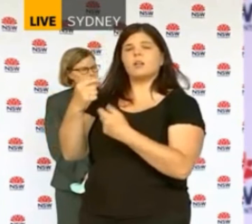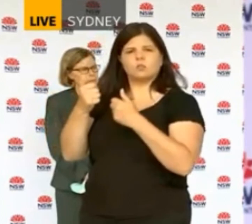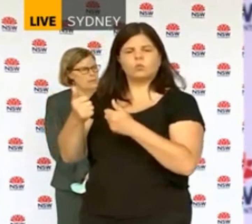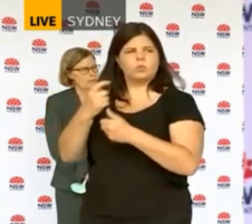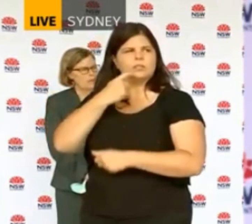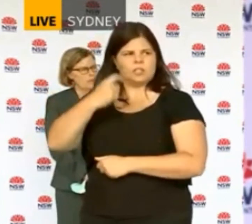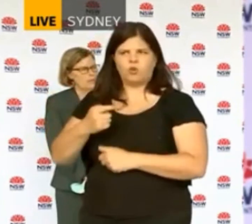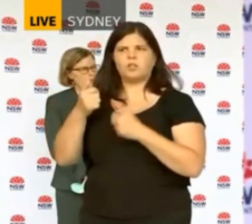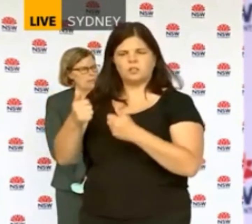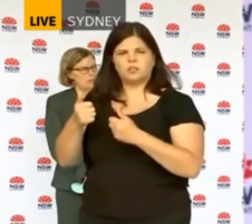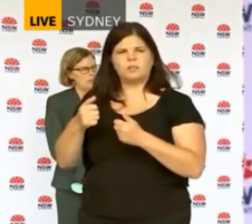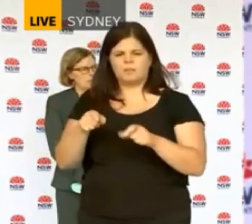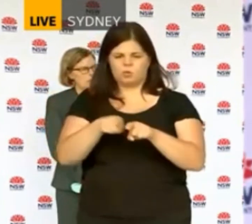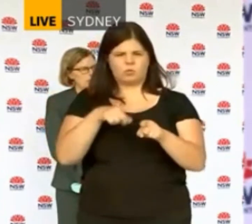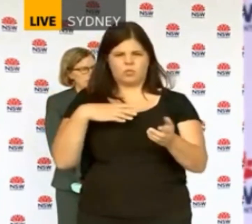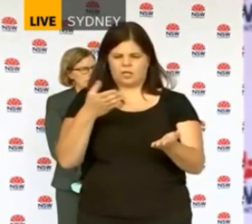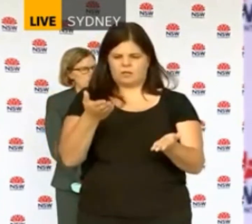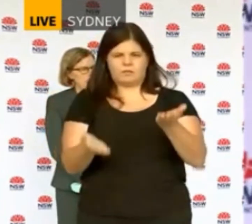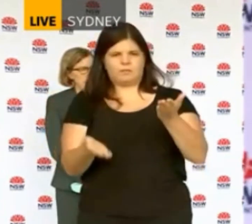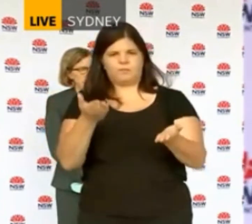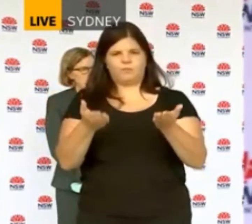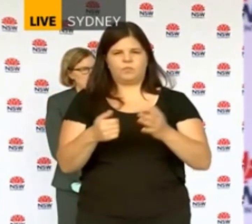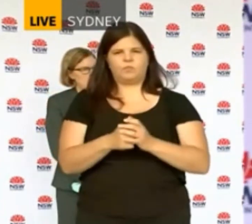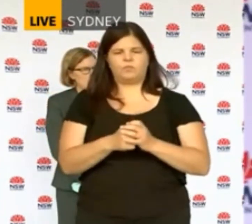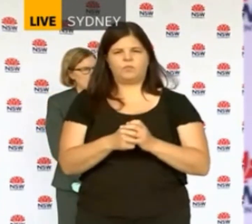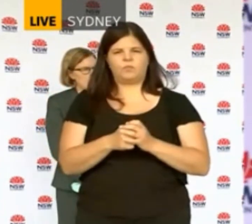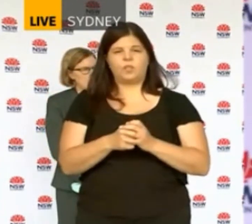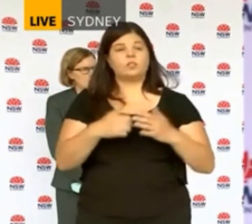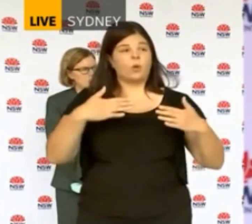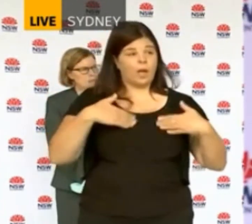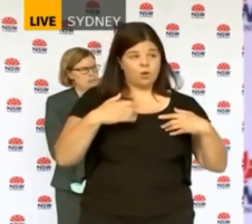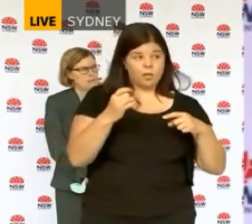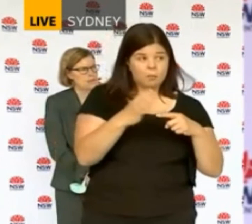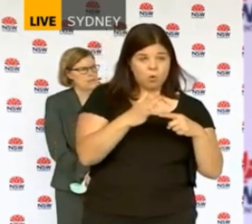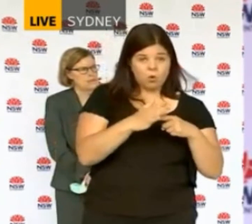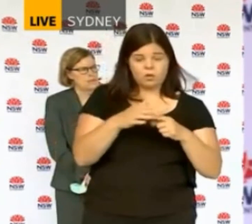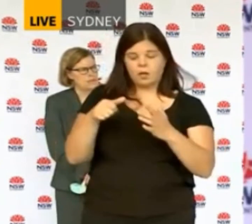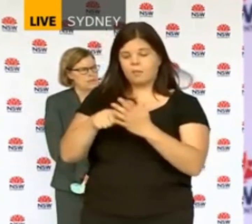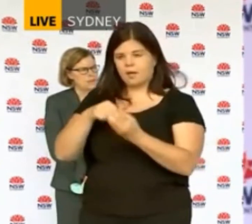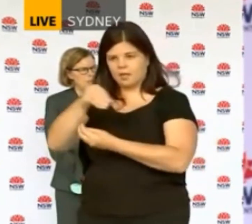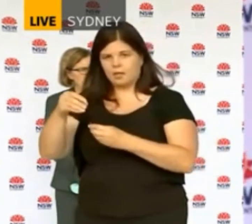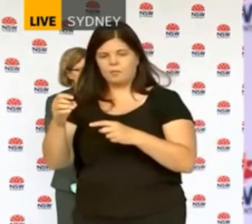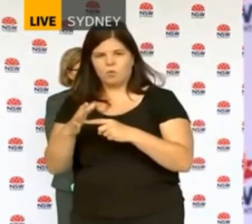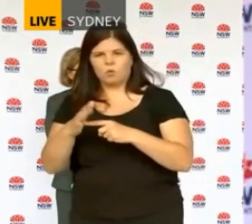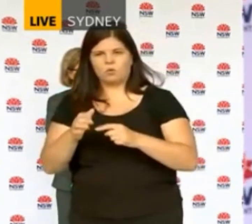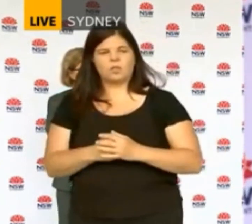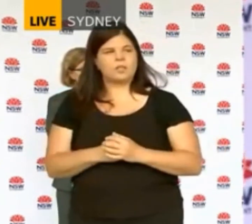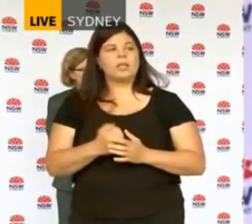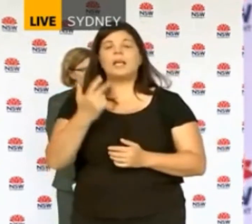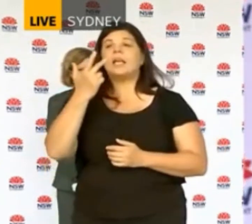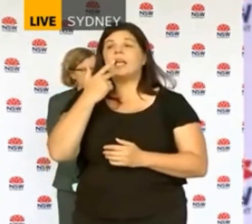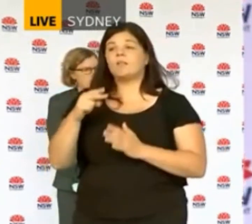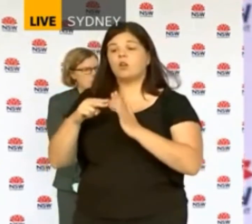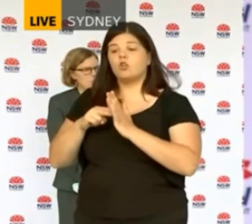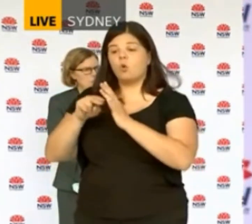seriously. But we've also had to find a balance between opening up the economy. Is there risk in opening up the restrictions on the Northern Beaches? Of course